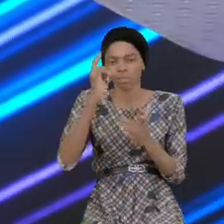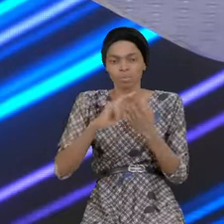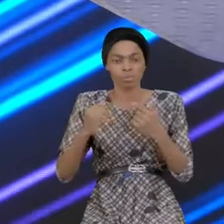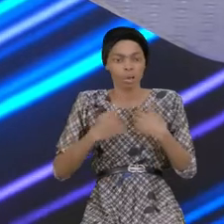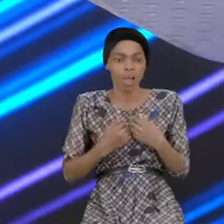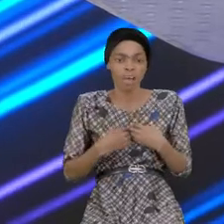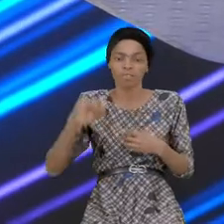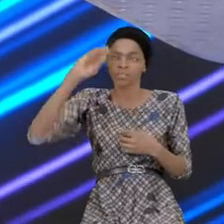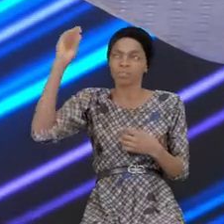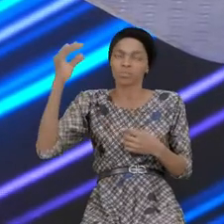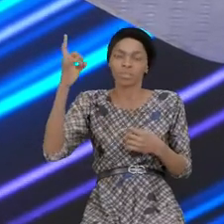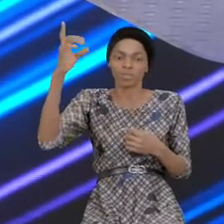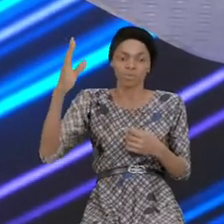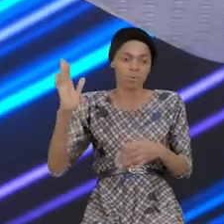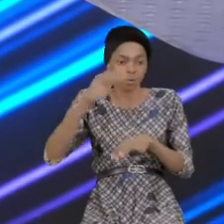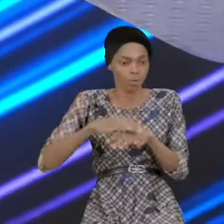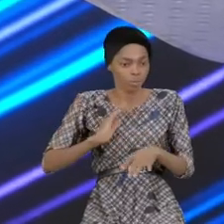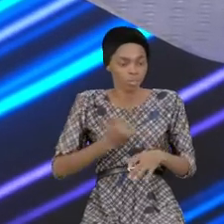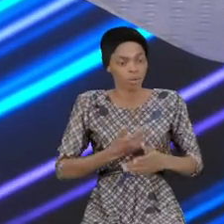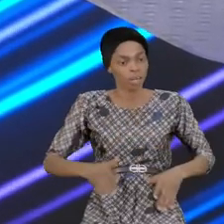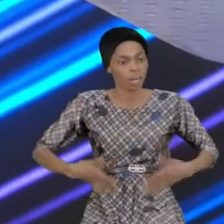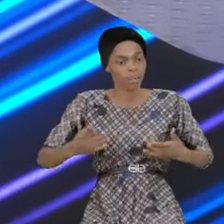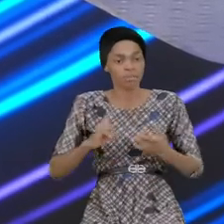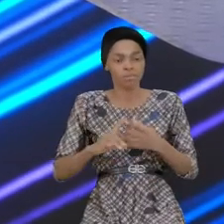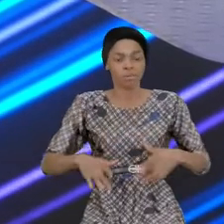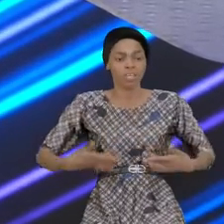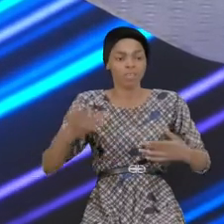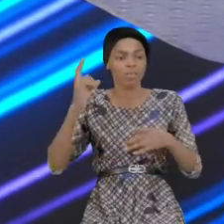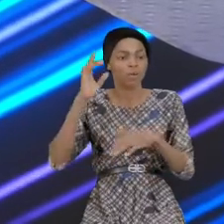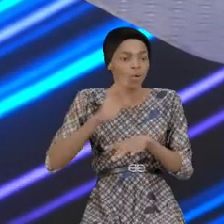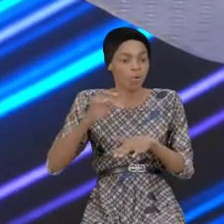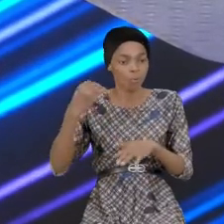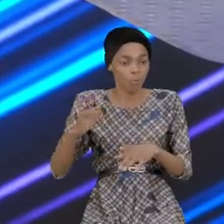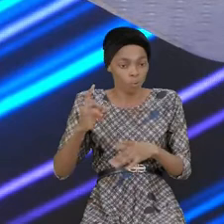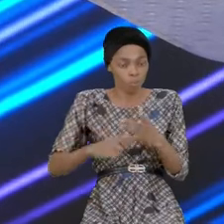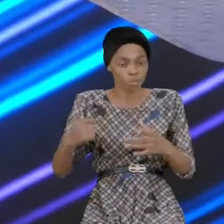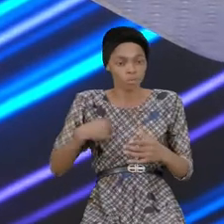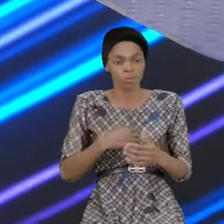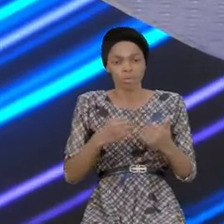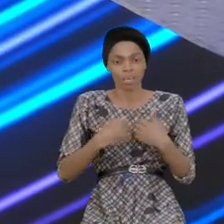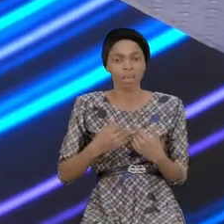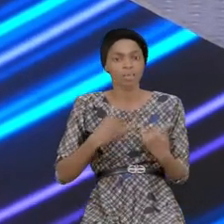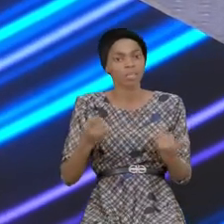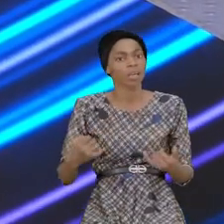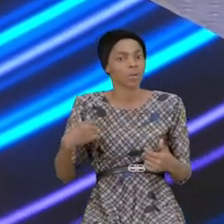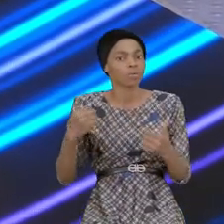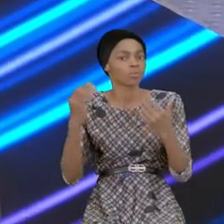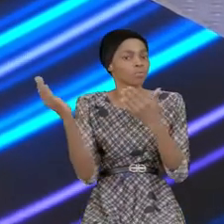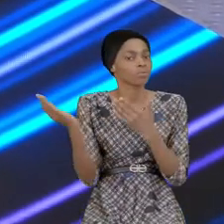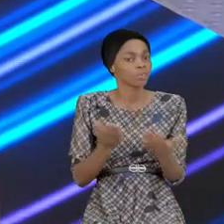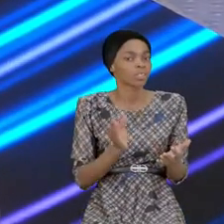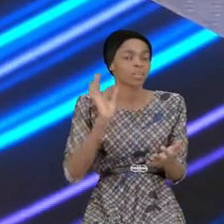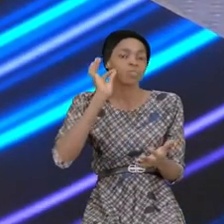to live by the word we've heard. And then we'll bring the fruit that is like the